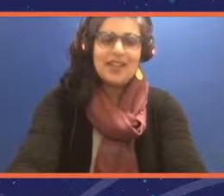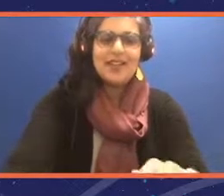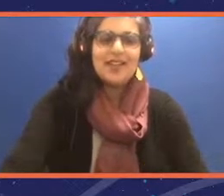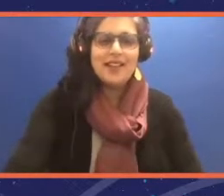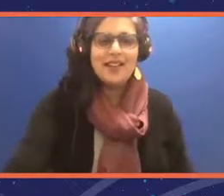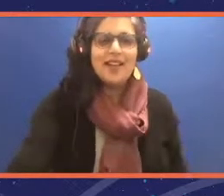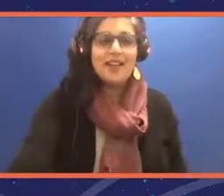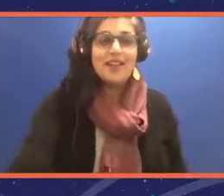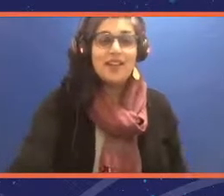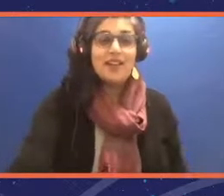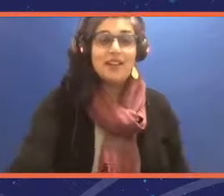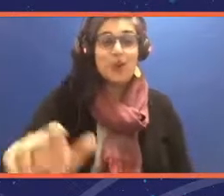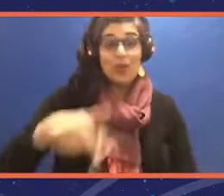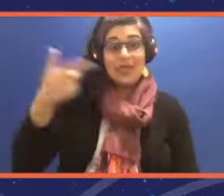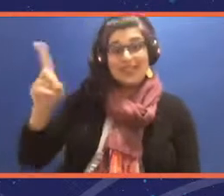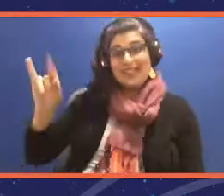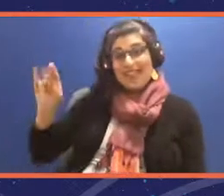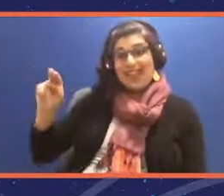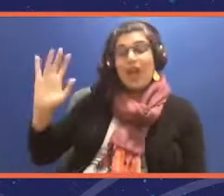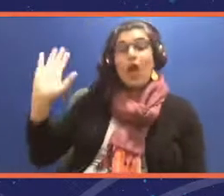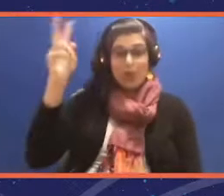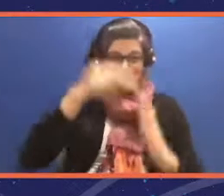much.